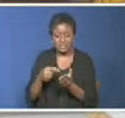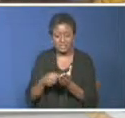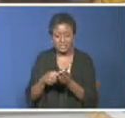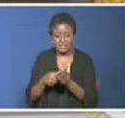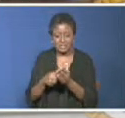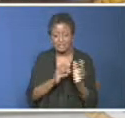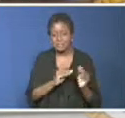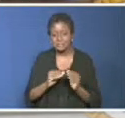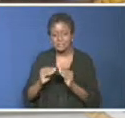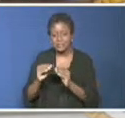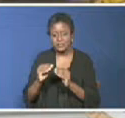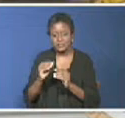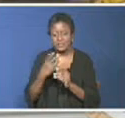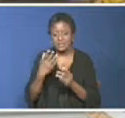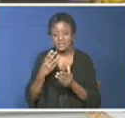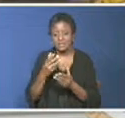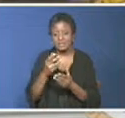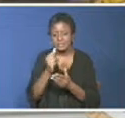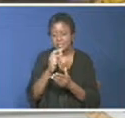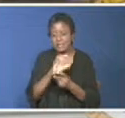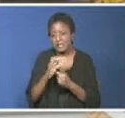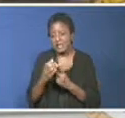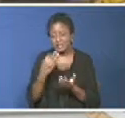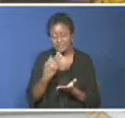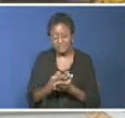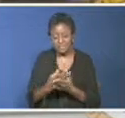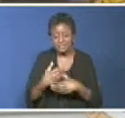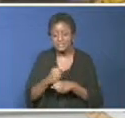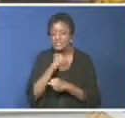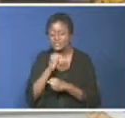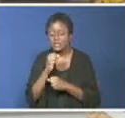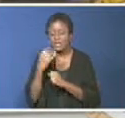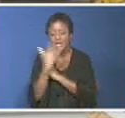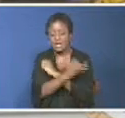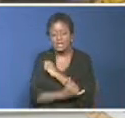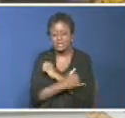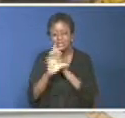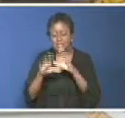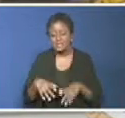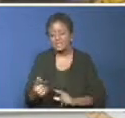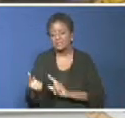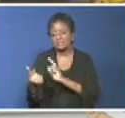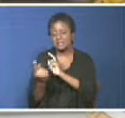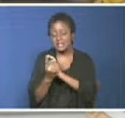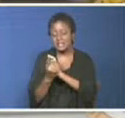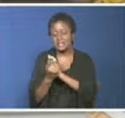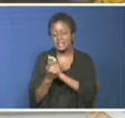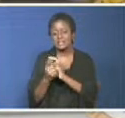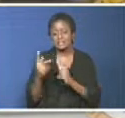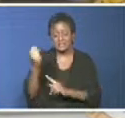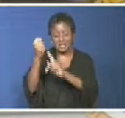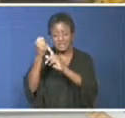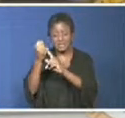finance to ensure that countries can meet national mitigation and adaptation targets. Davis informed the body